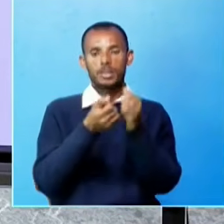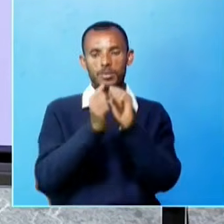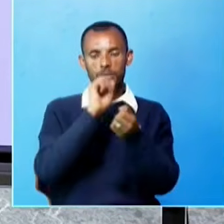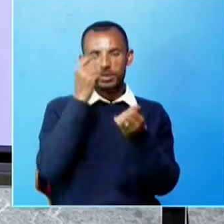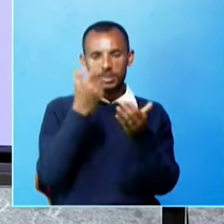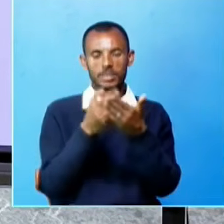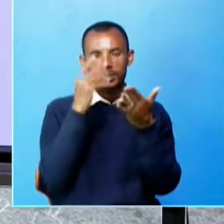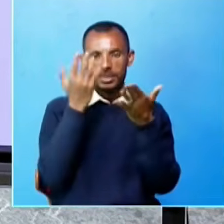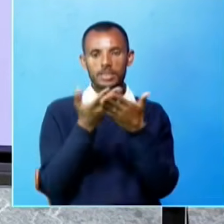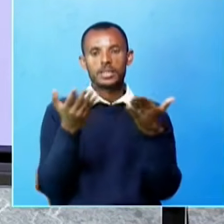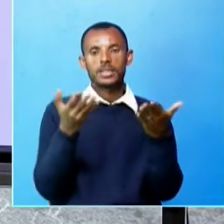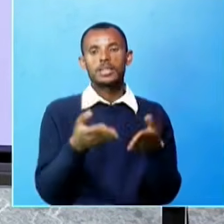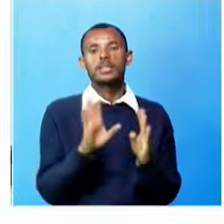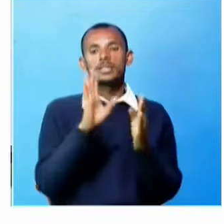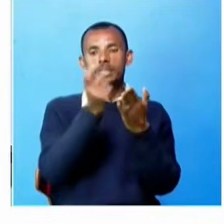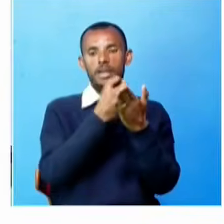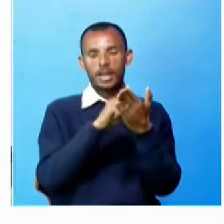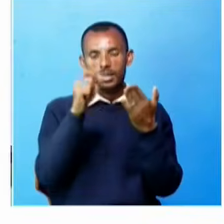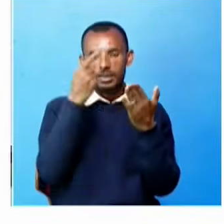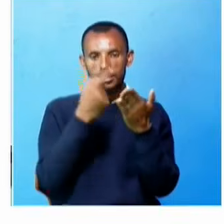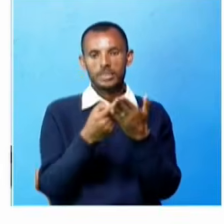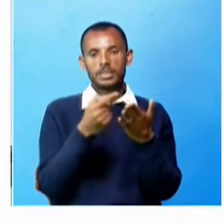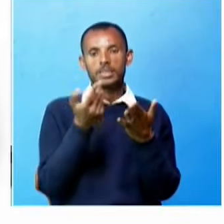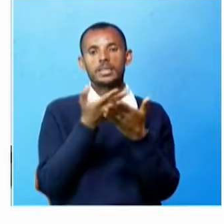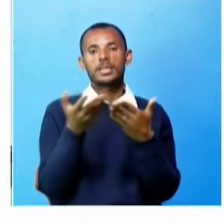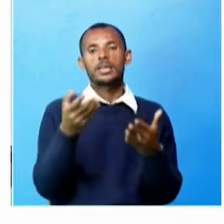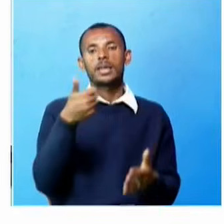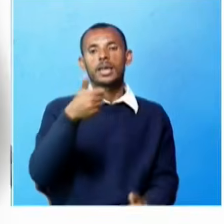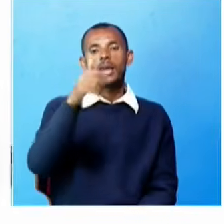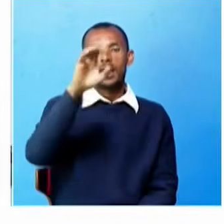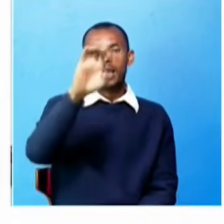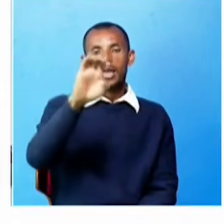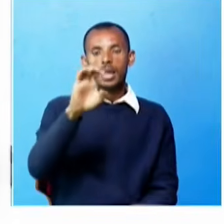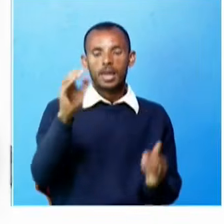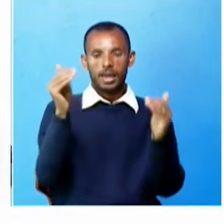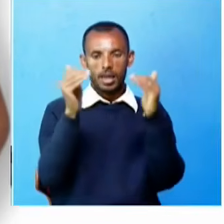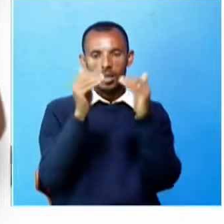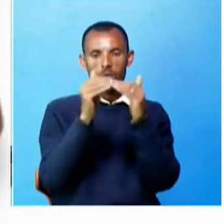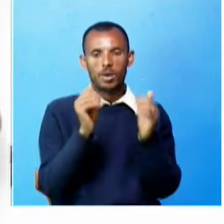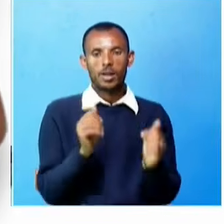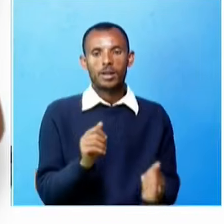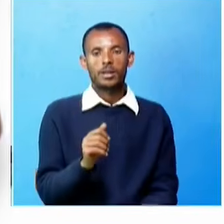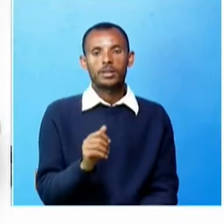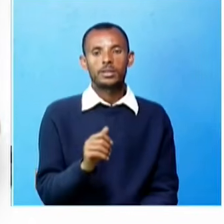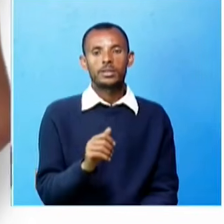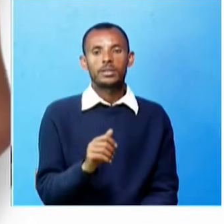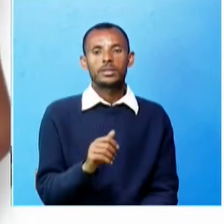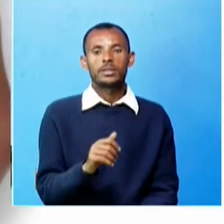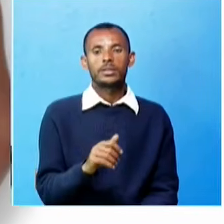So let's write it here. AE is equal to